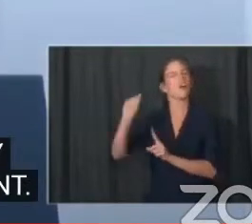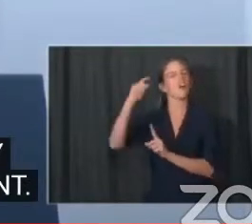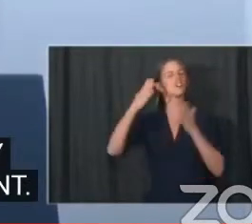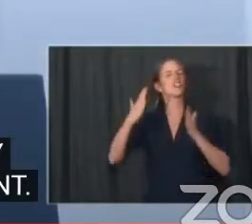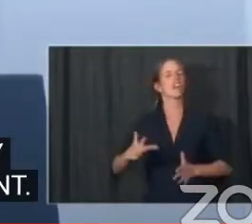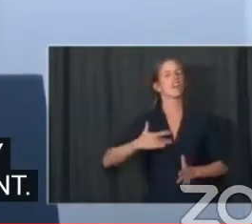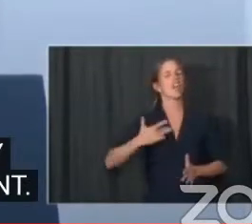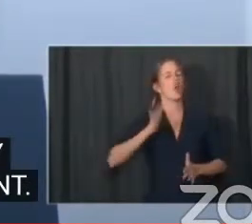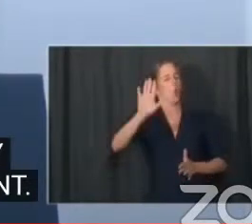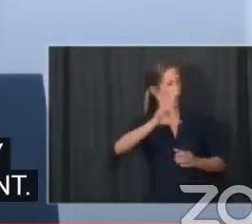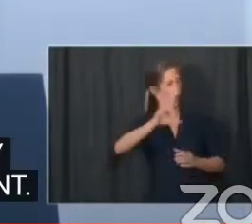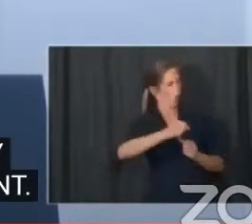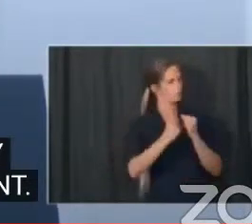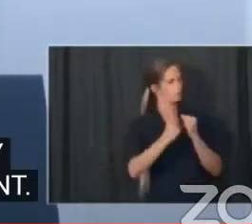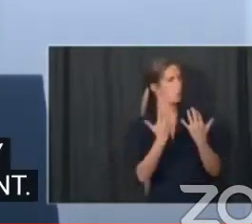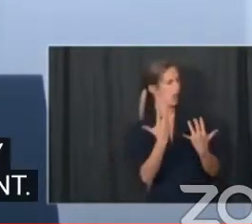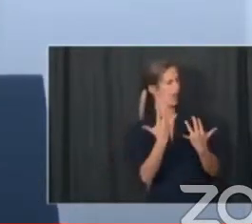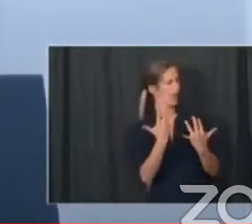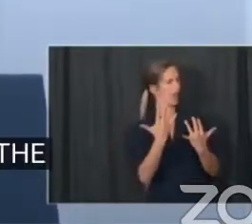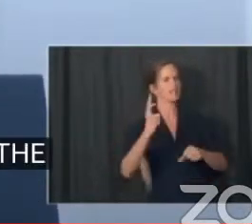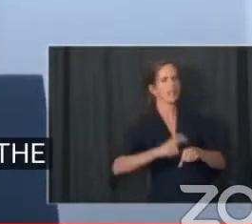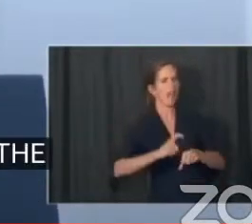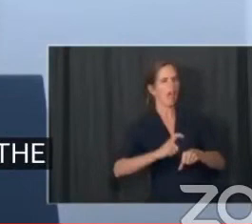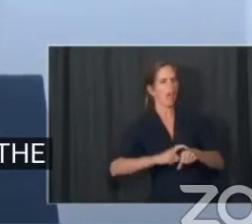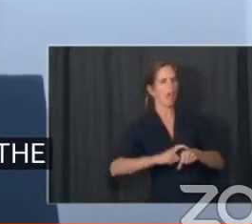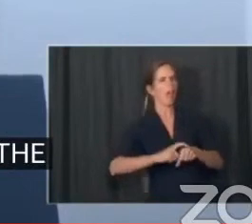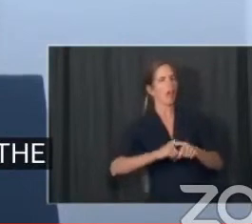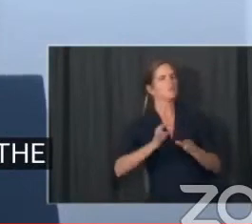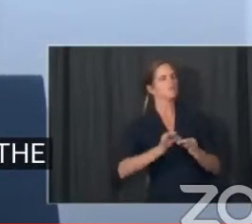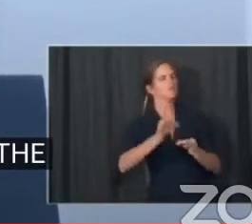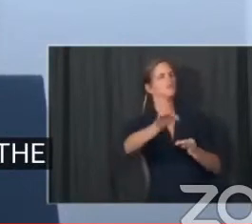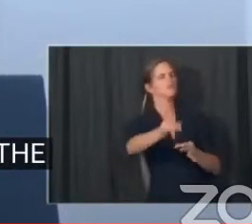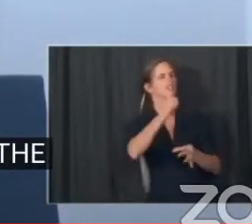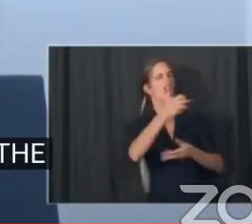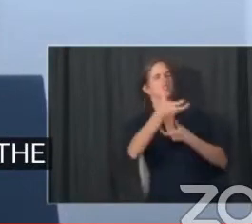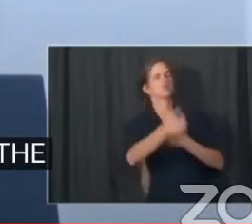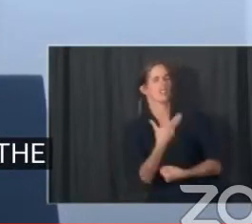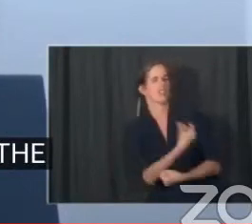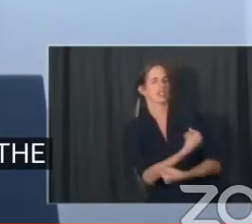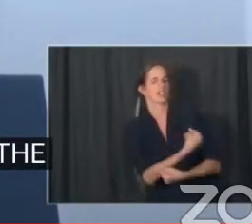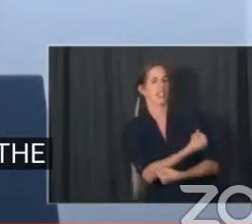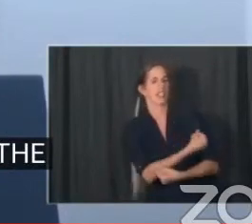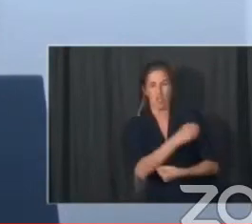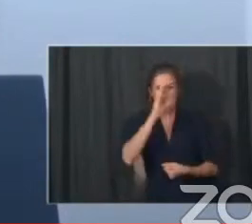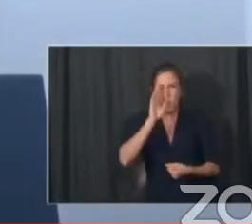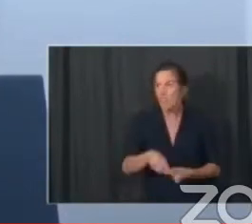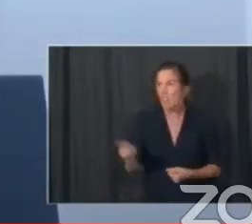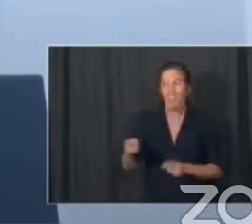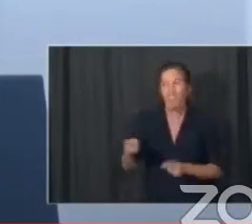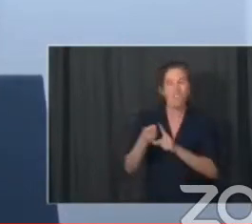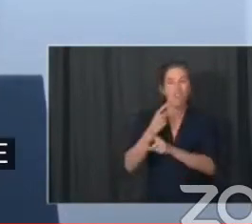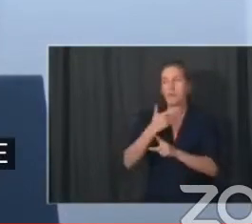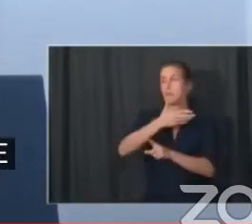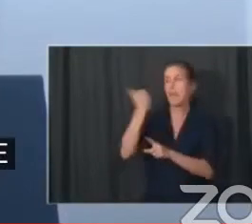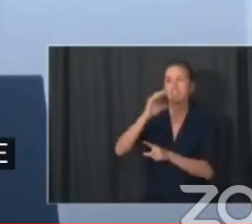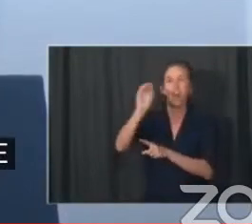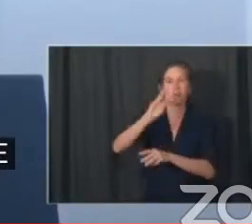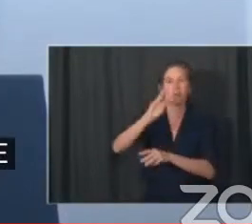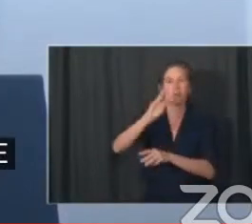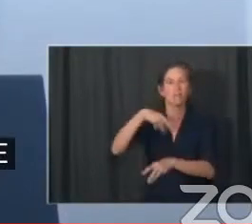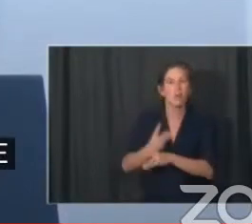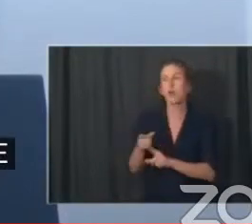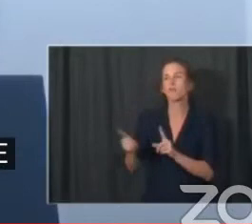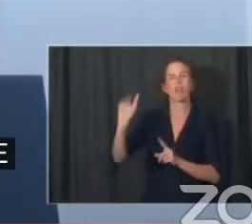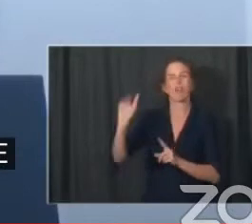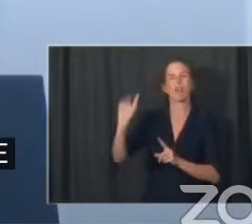y cree vaccine's coming que from. These are coming from the va a ser muy greatest malo. Él quiere companies tomarse el anywhere in the tiempo para la world, greatest vacuna. labs in the world. But he doesn't trust